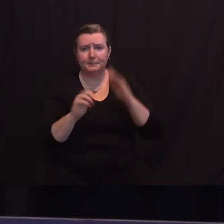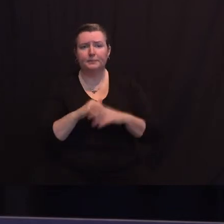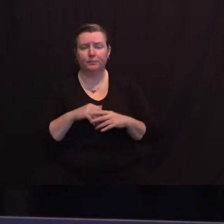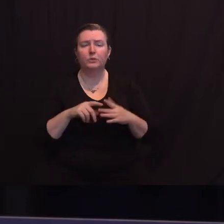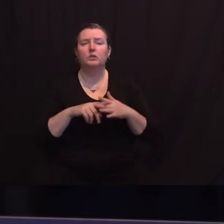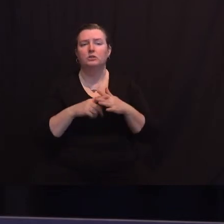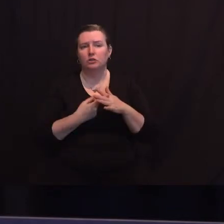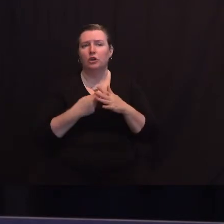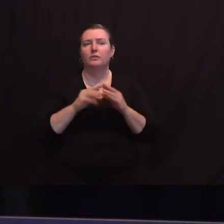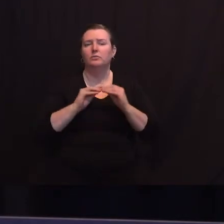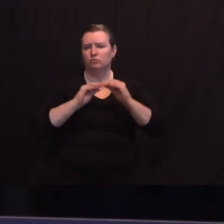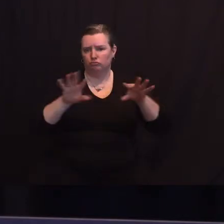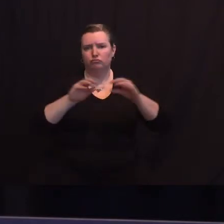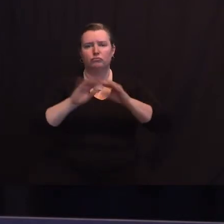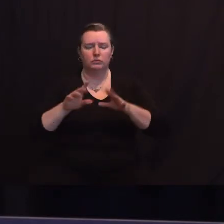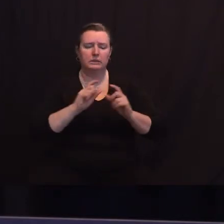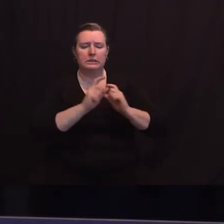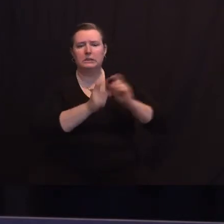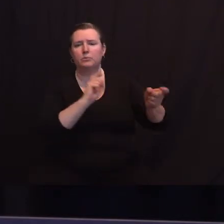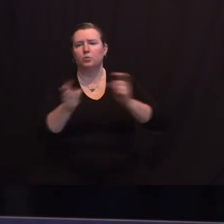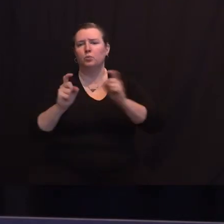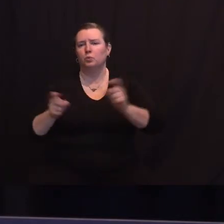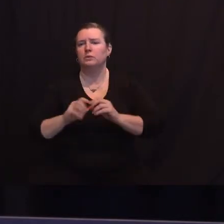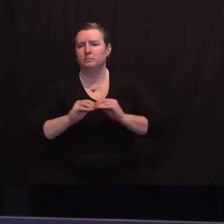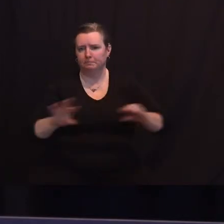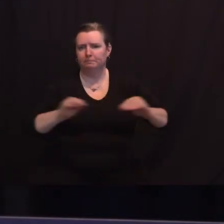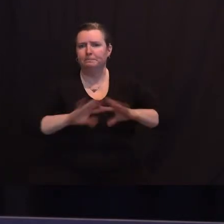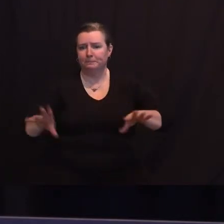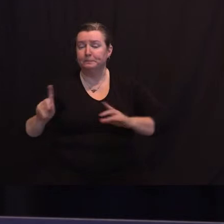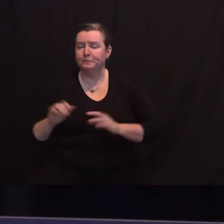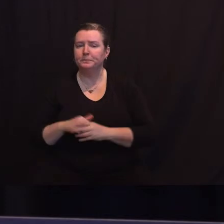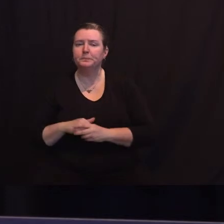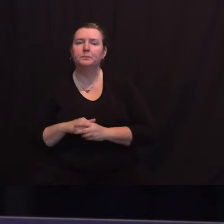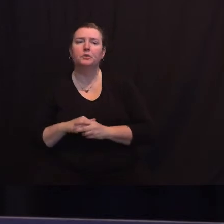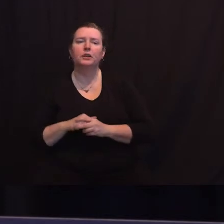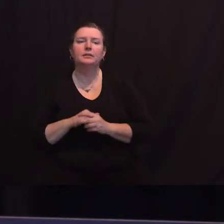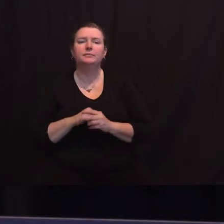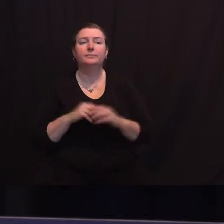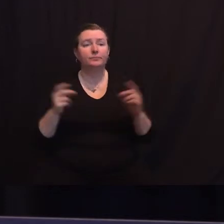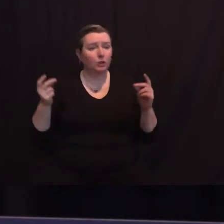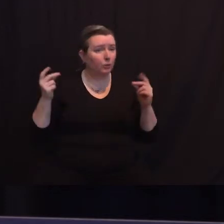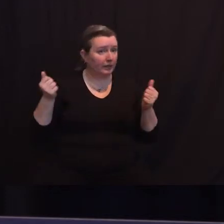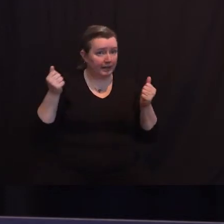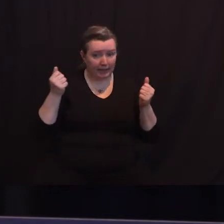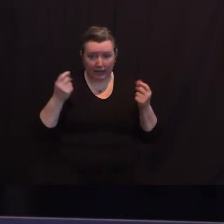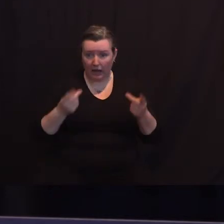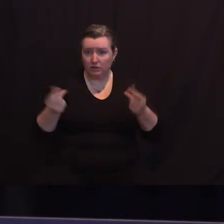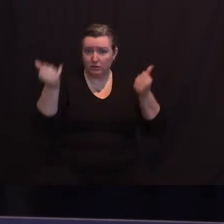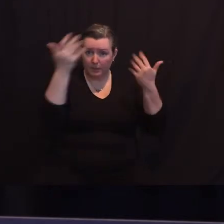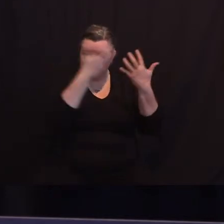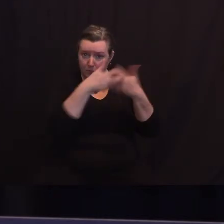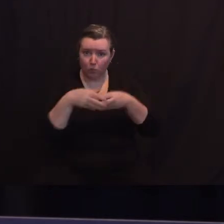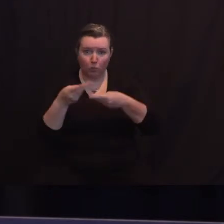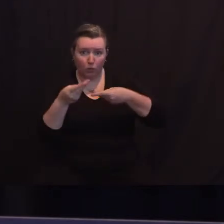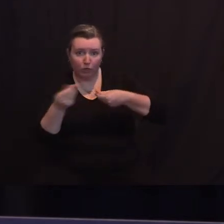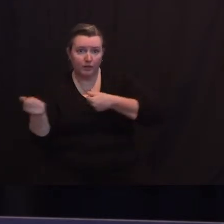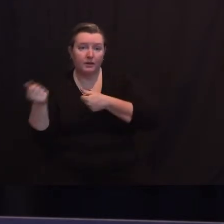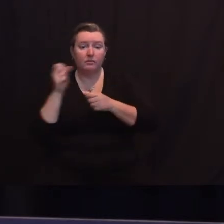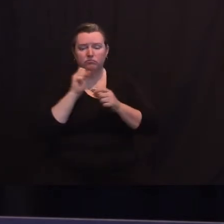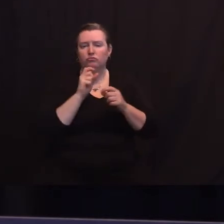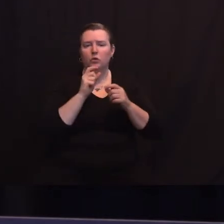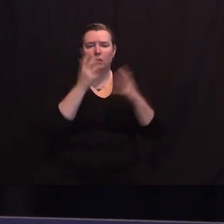fast, how quickly, how efficiently, and how many doses we can move by the end of the week and start all over